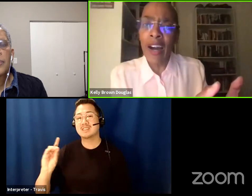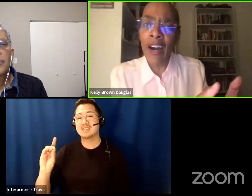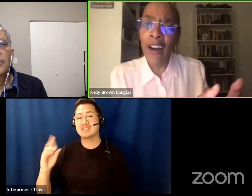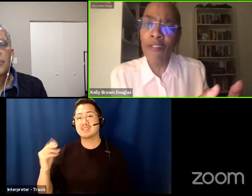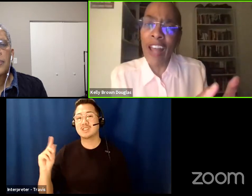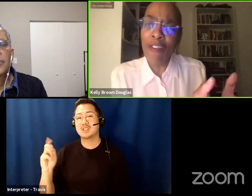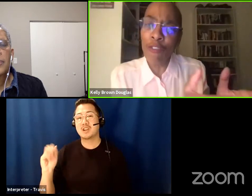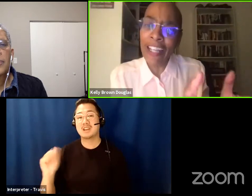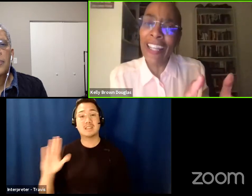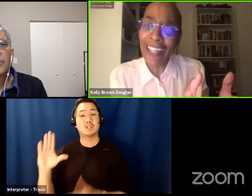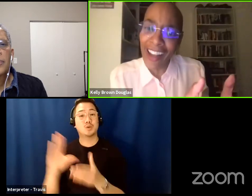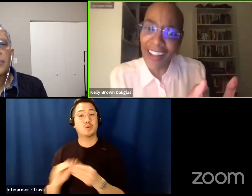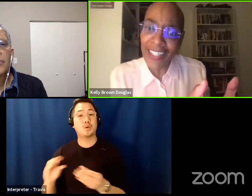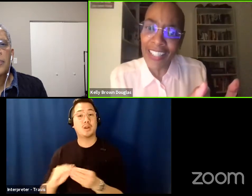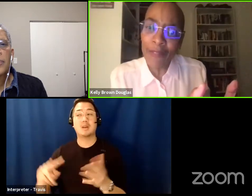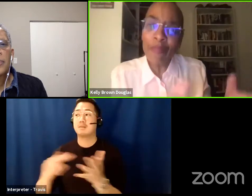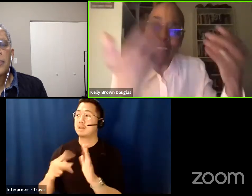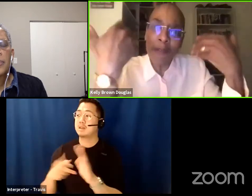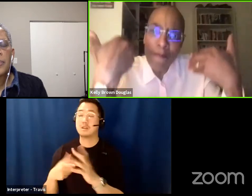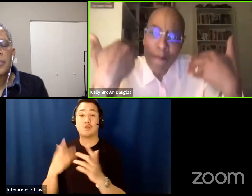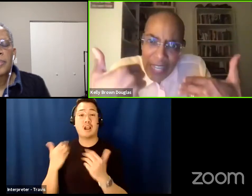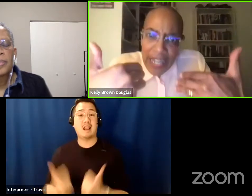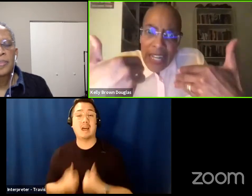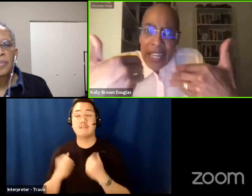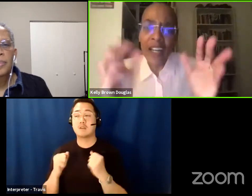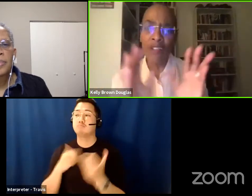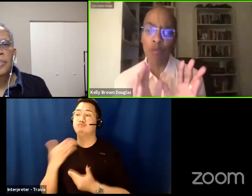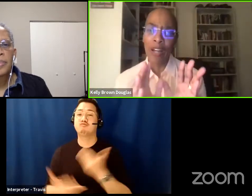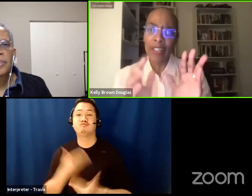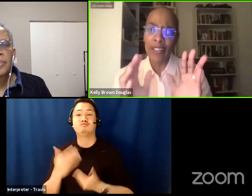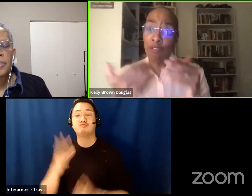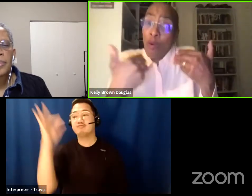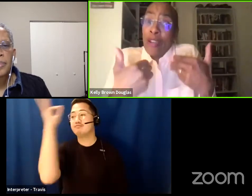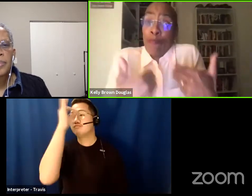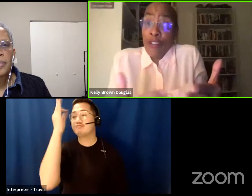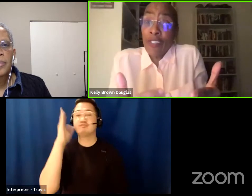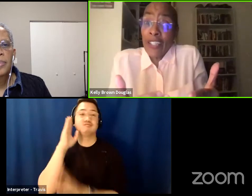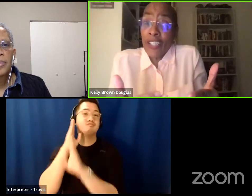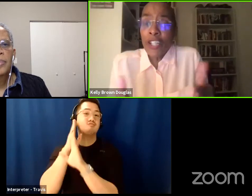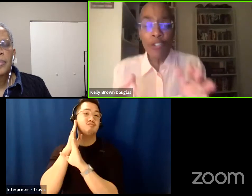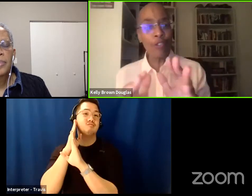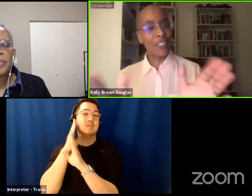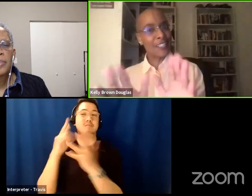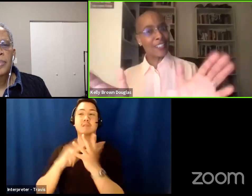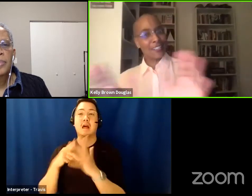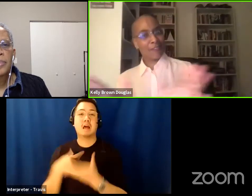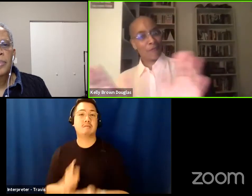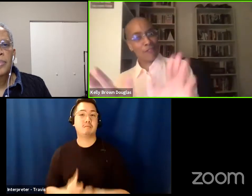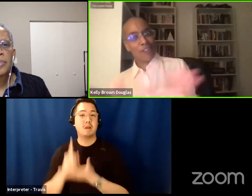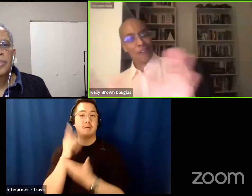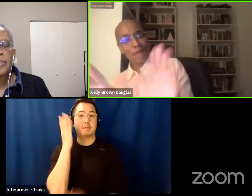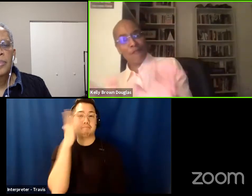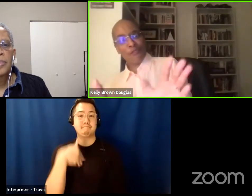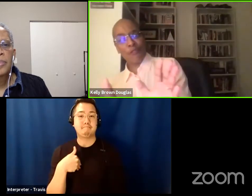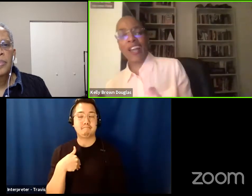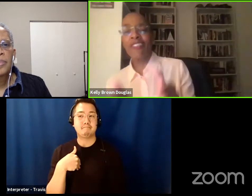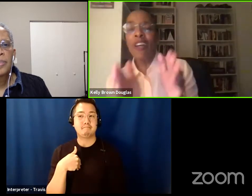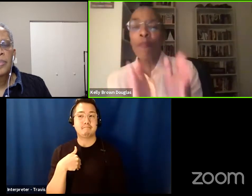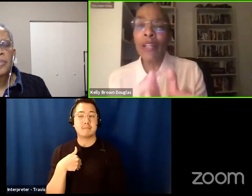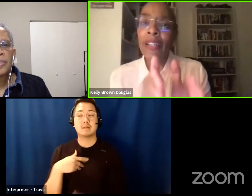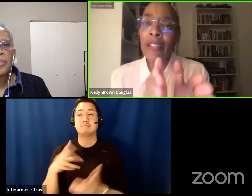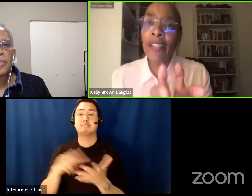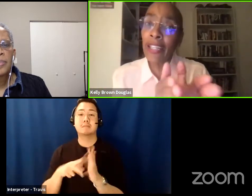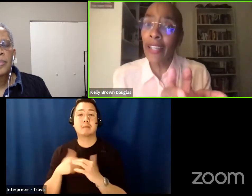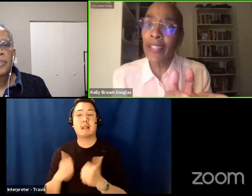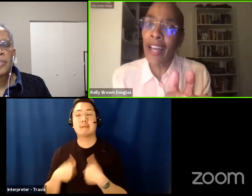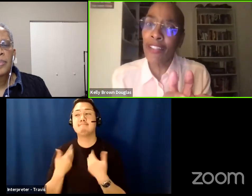ignorance of not recognizing the meaning of of white privilege. You can just, you know, move through life,